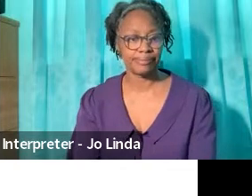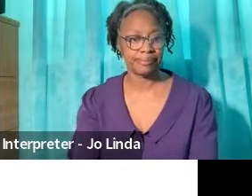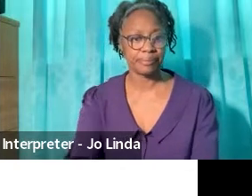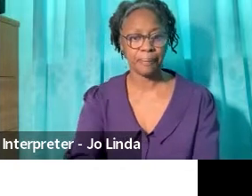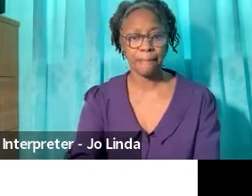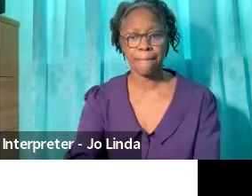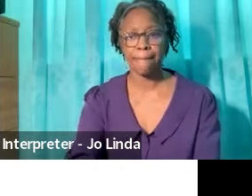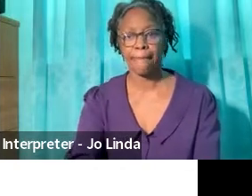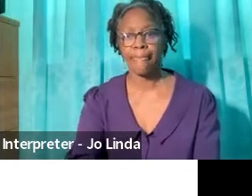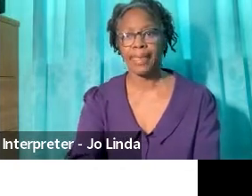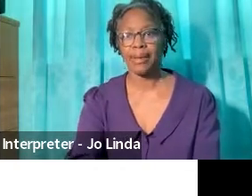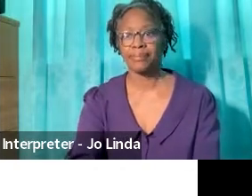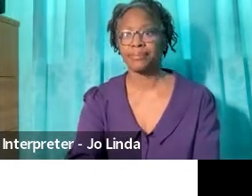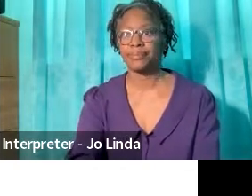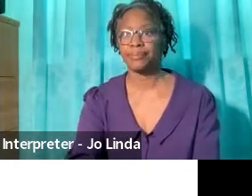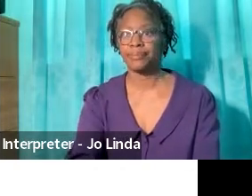children.